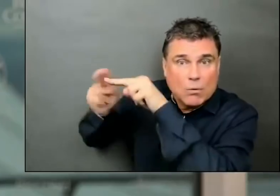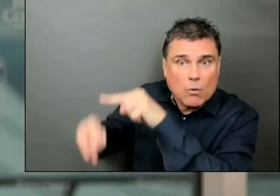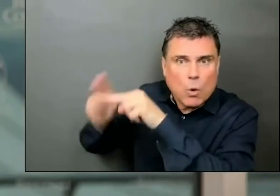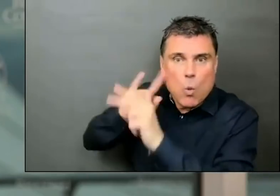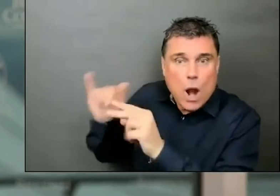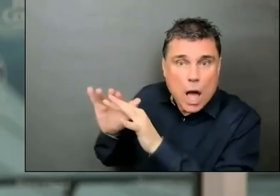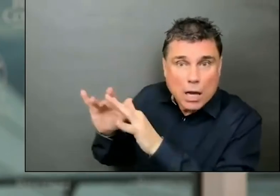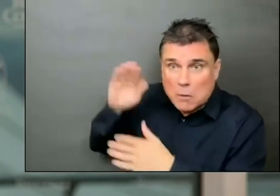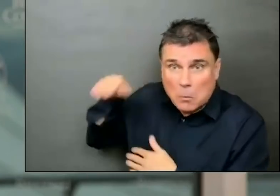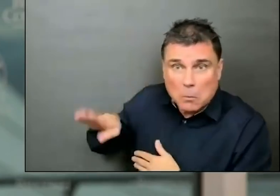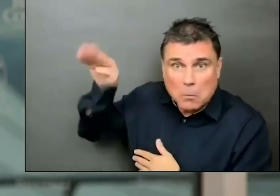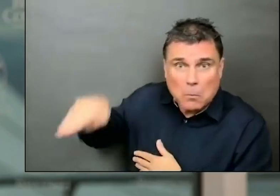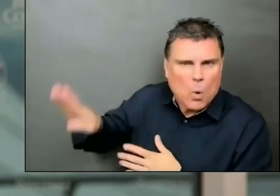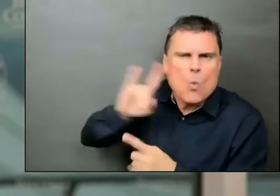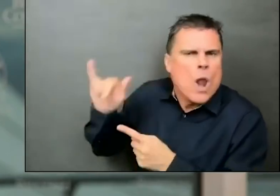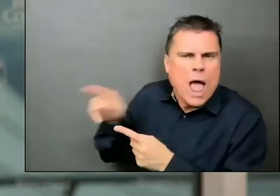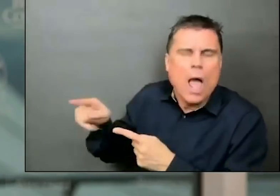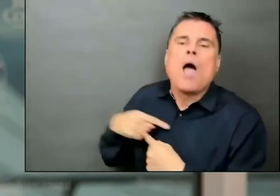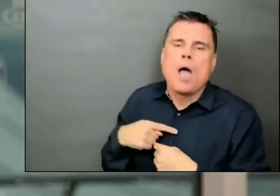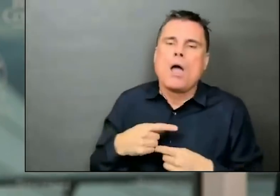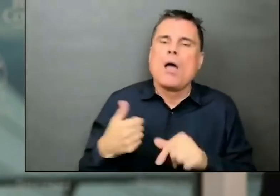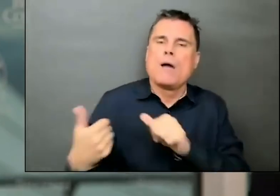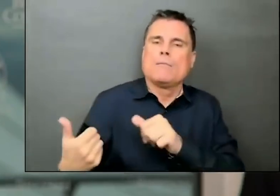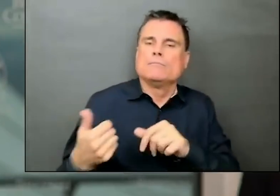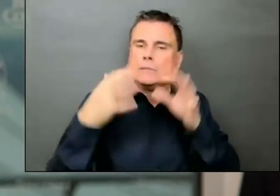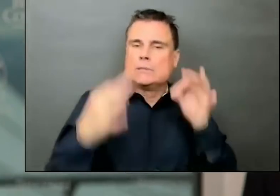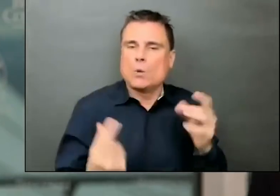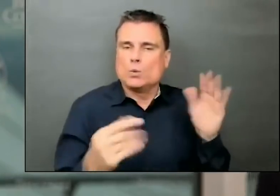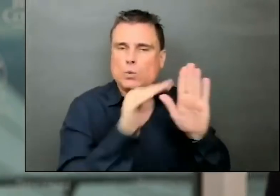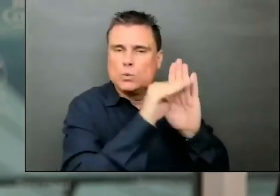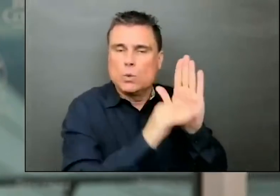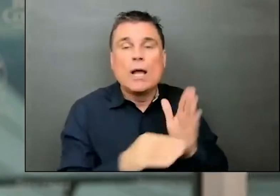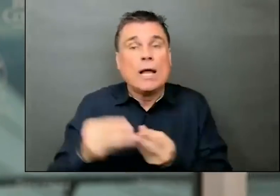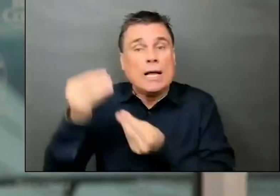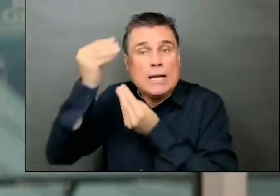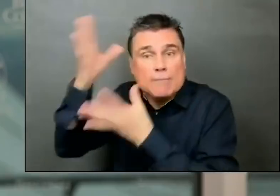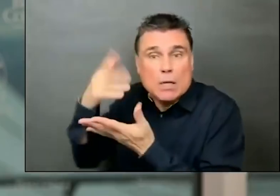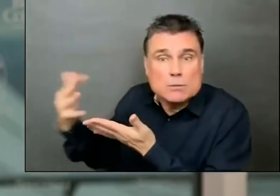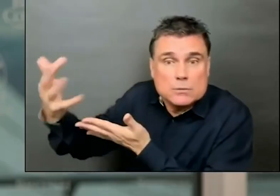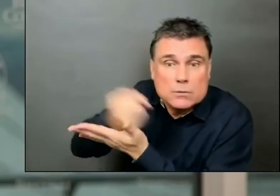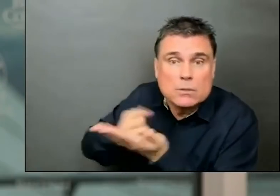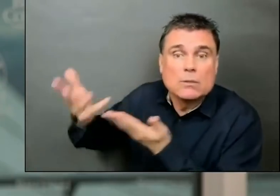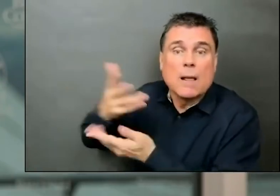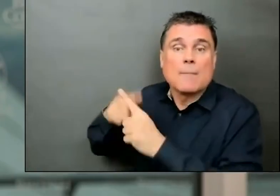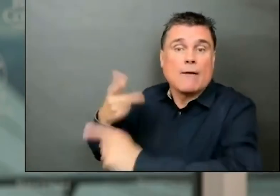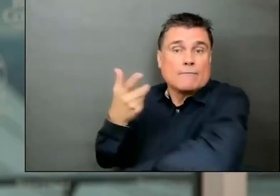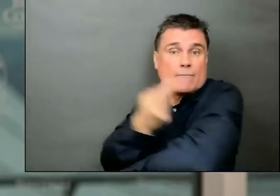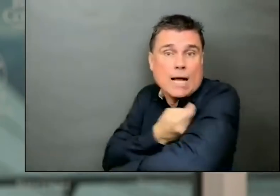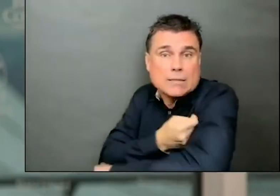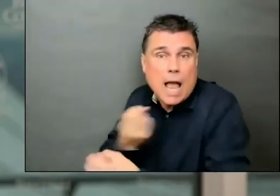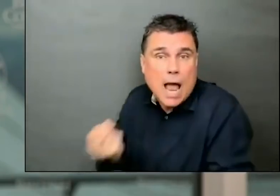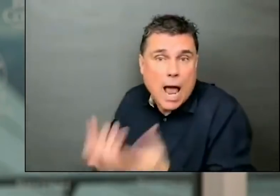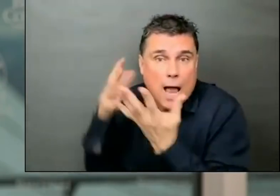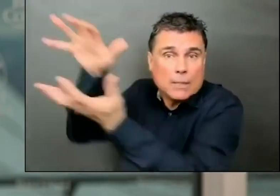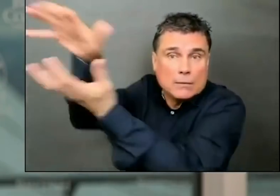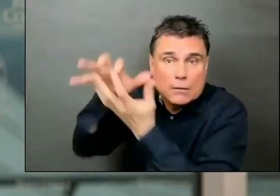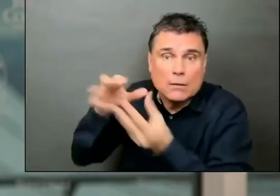information about transmission, and the progress of our vaccination supply and our immunization